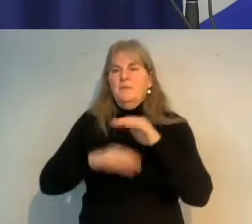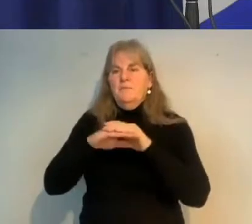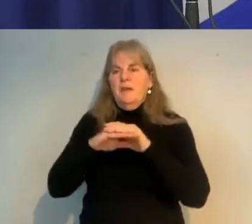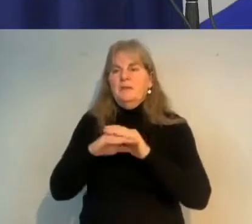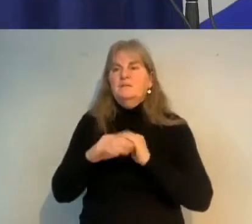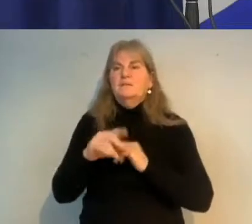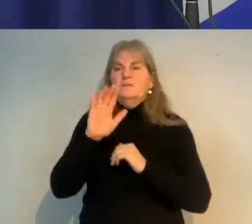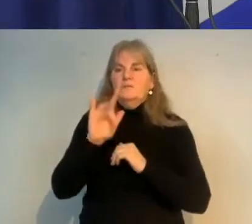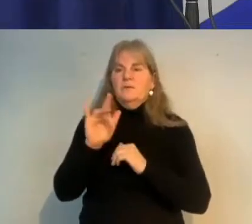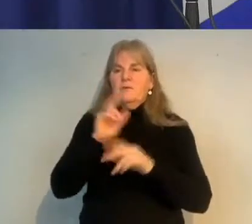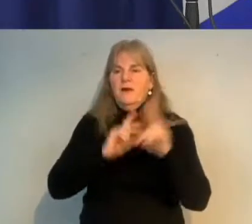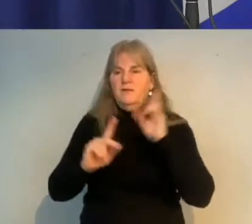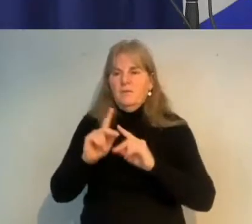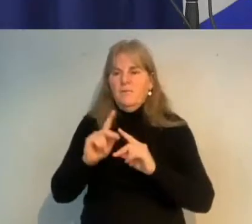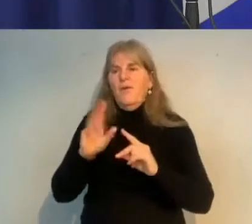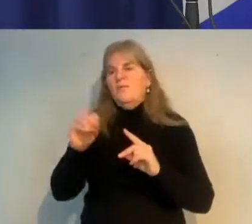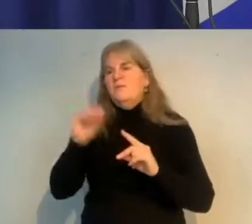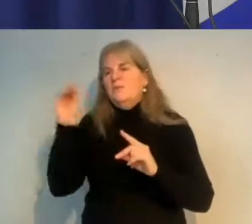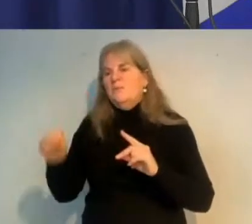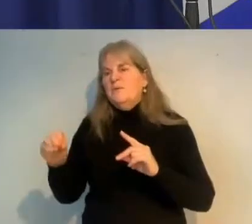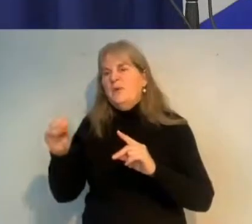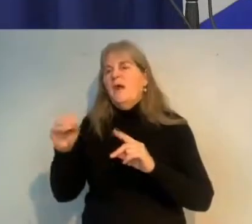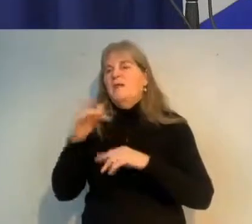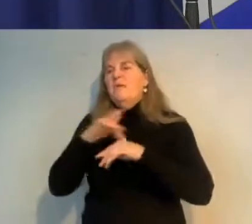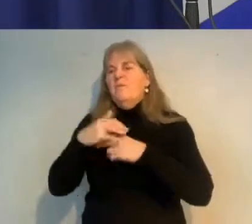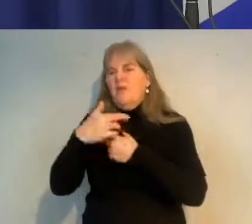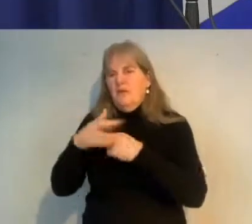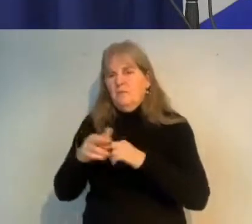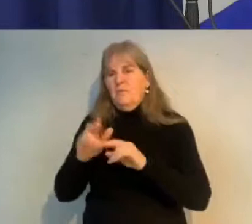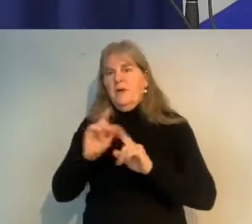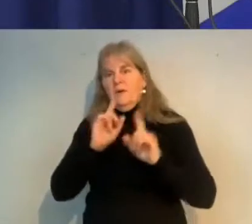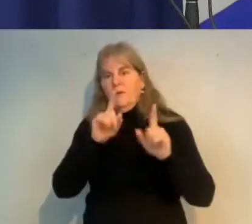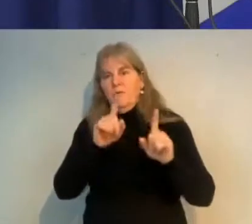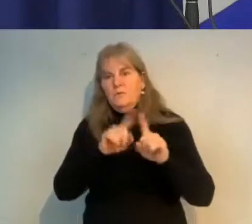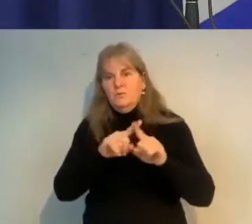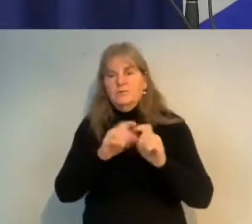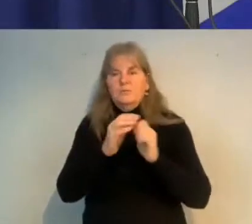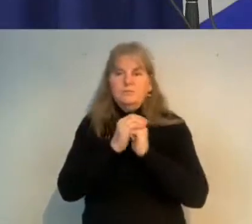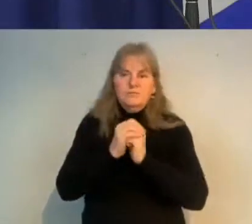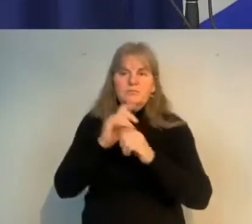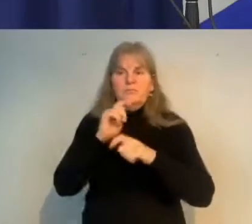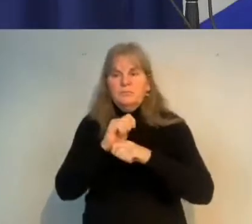people or 50% venue capacity may attend the place, whichever is less.